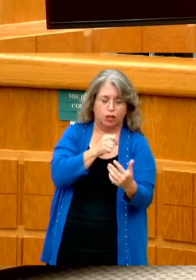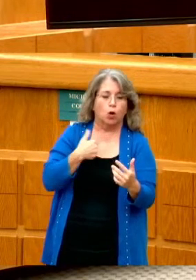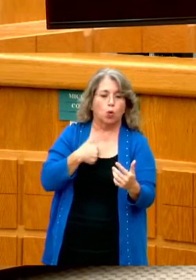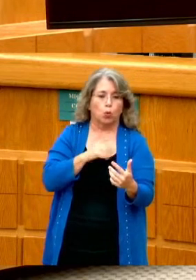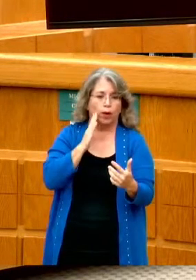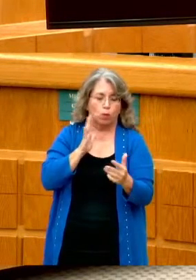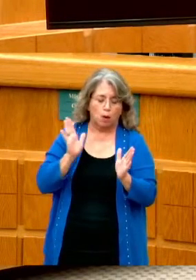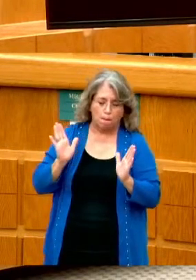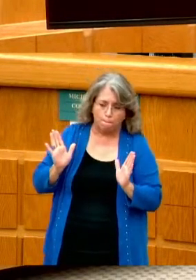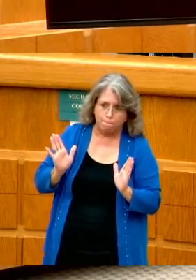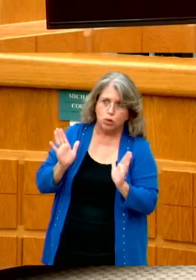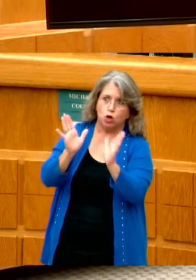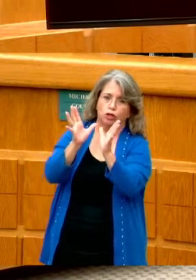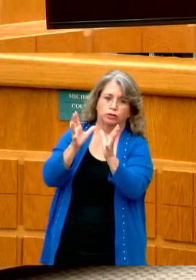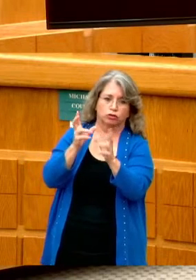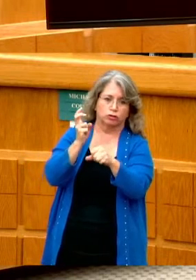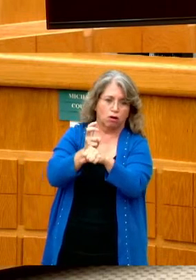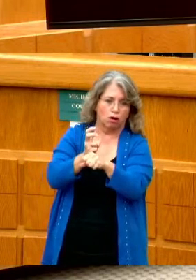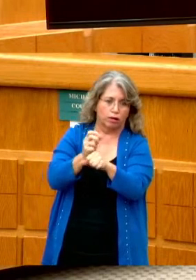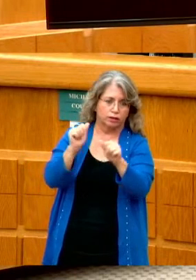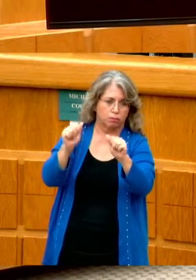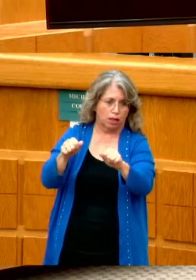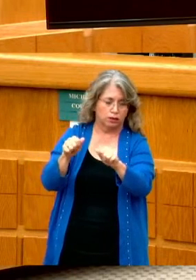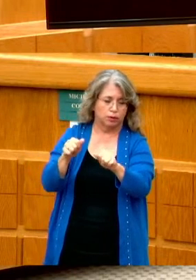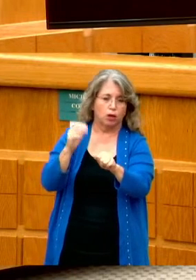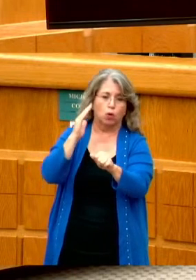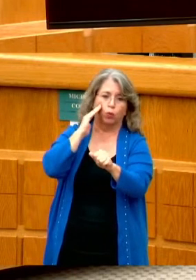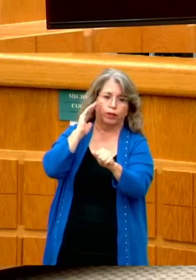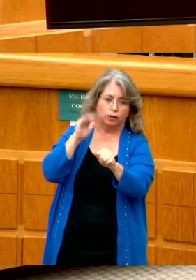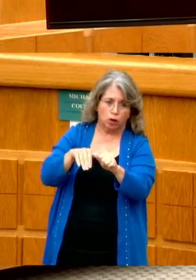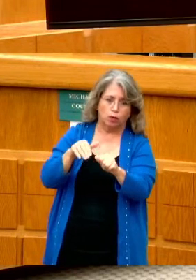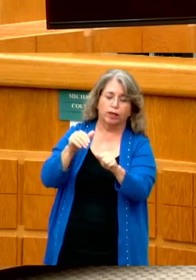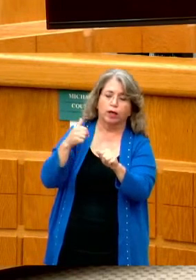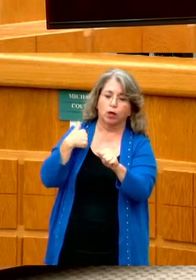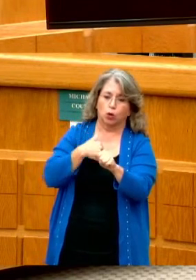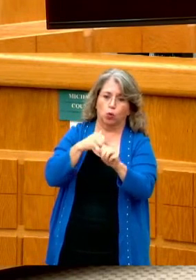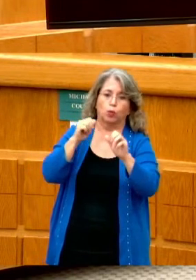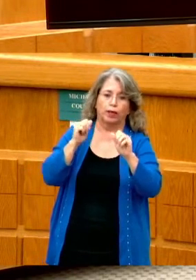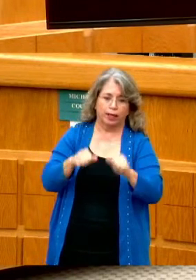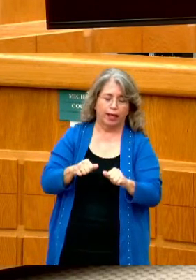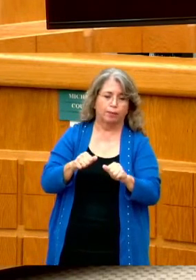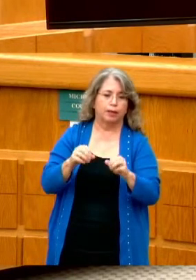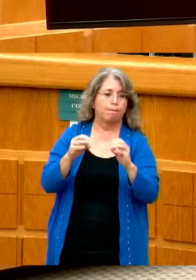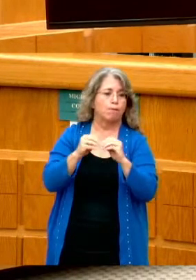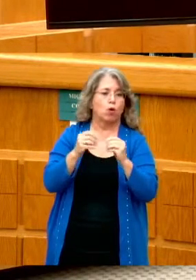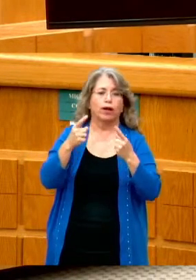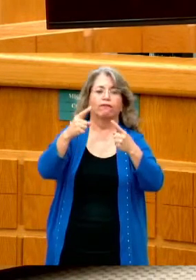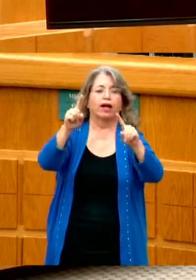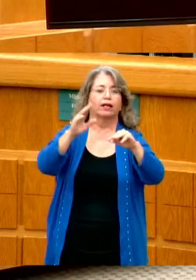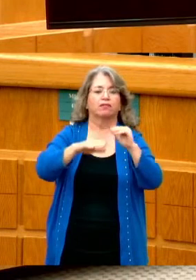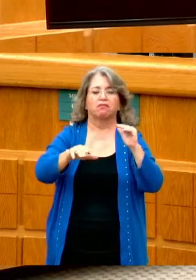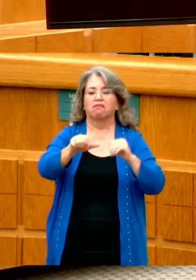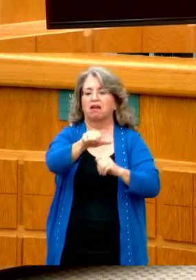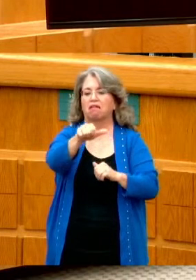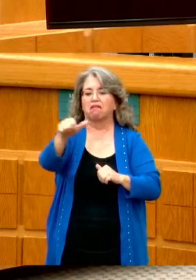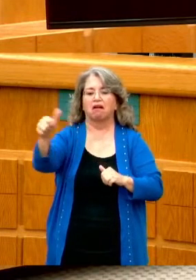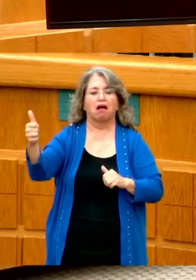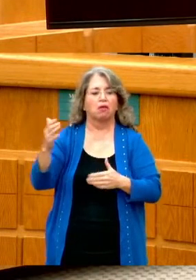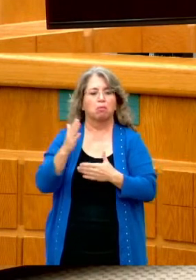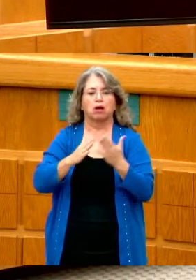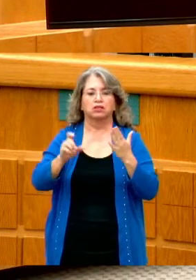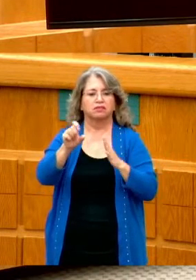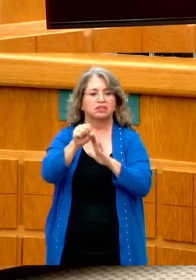hard as we can because we know that we can be more effective anywhere else in the state in administering